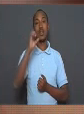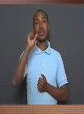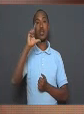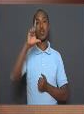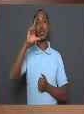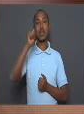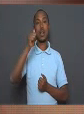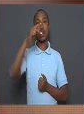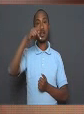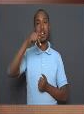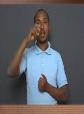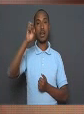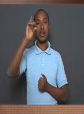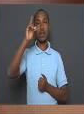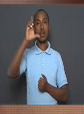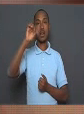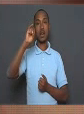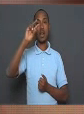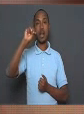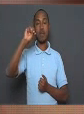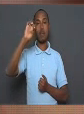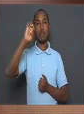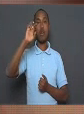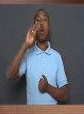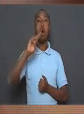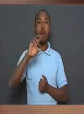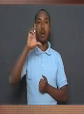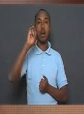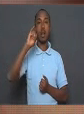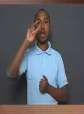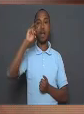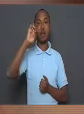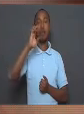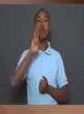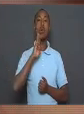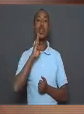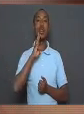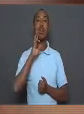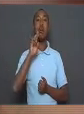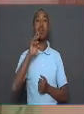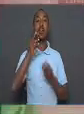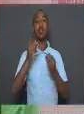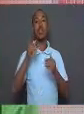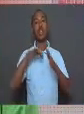slaked lime or lime water when it is dissolved in water.